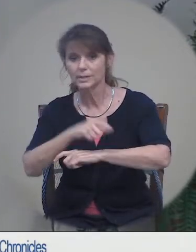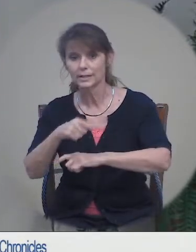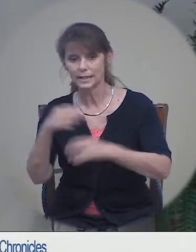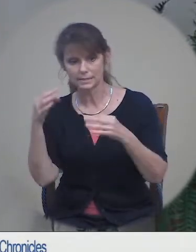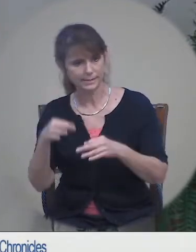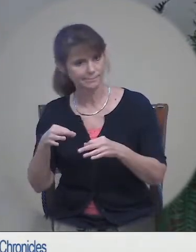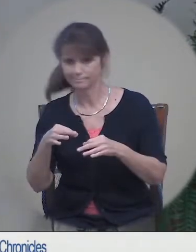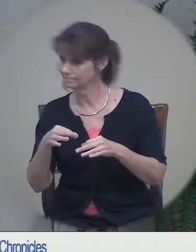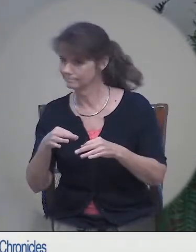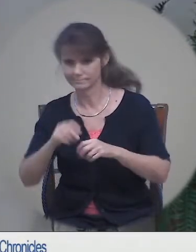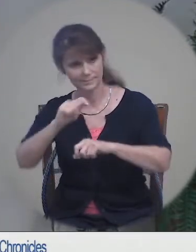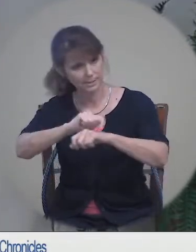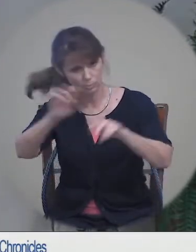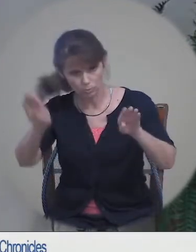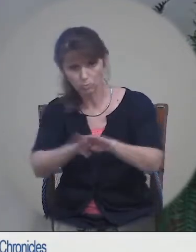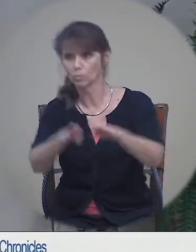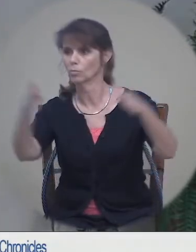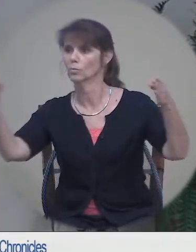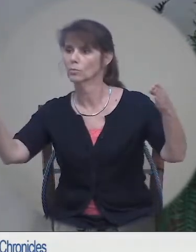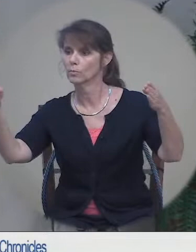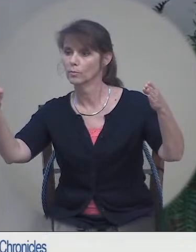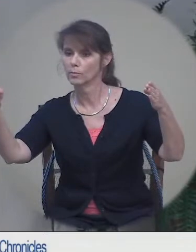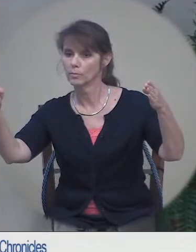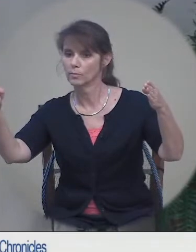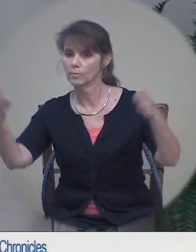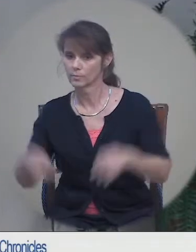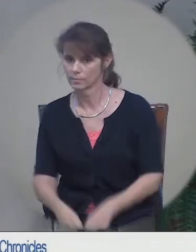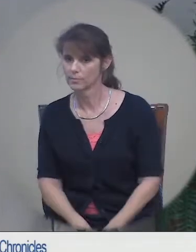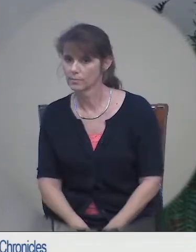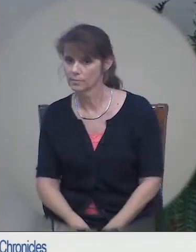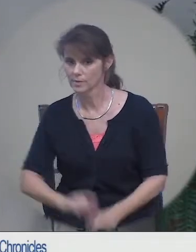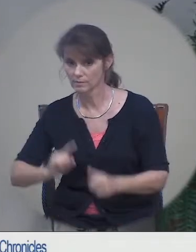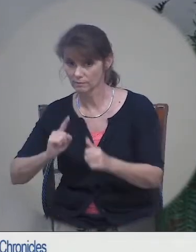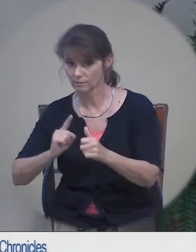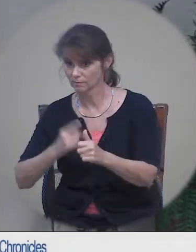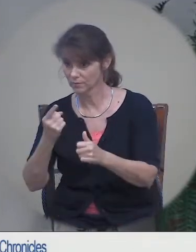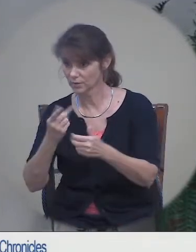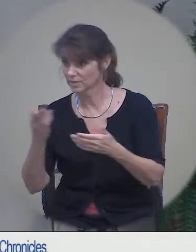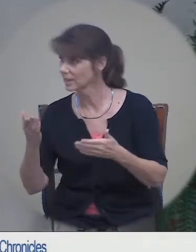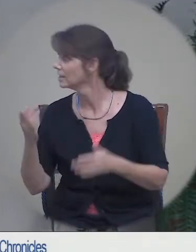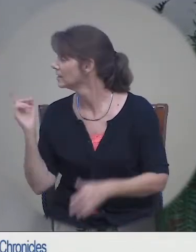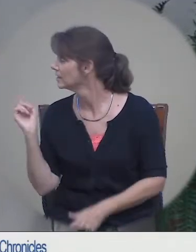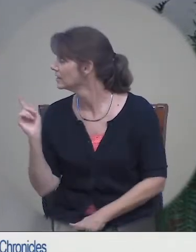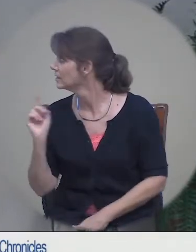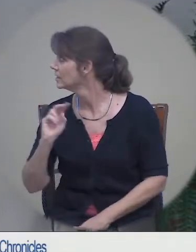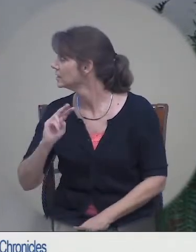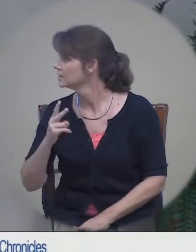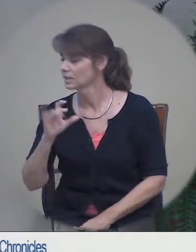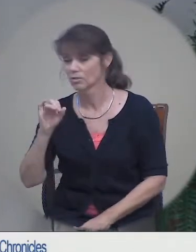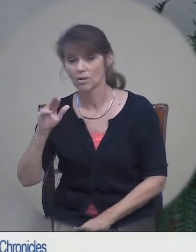That's the very first thing it said, one of the very first things that he did. In 2 Chronicles chapter